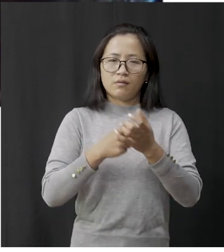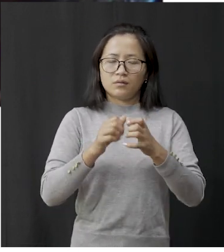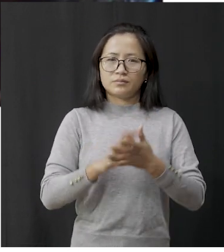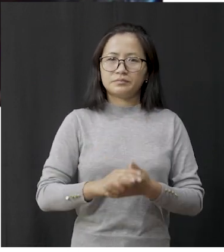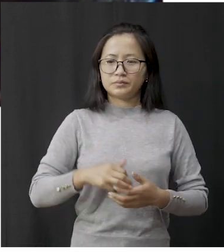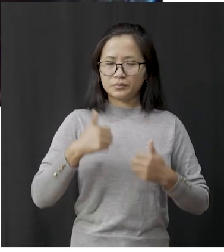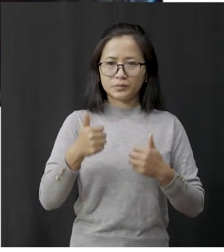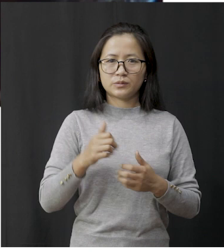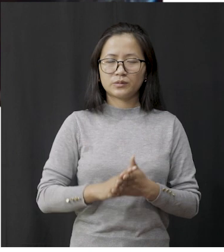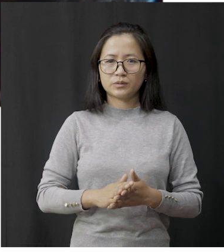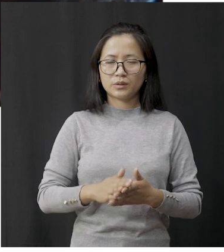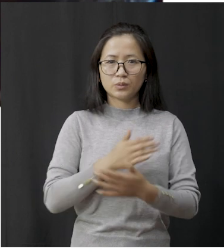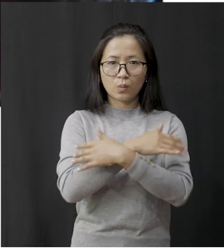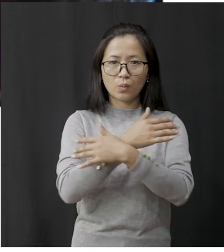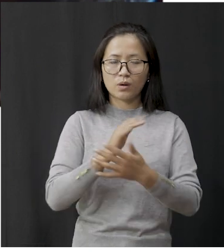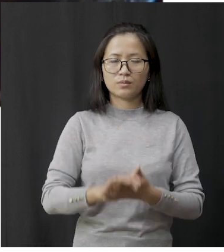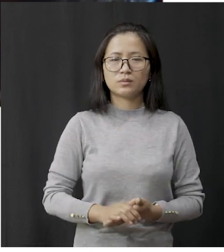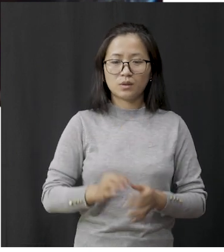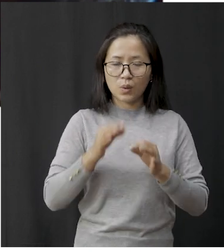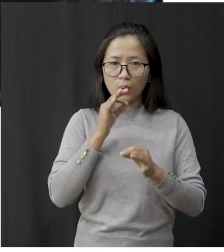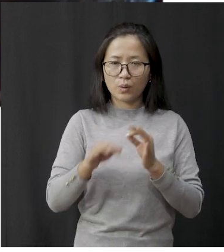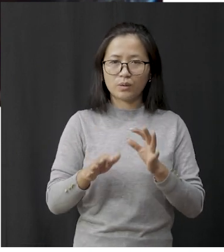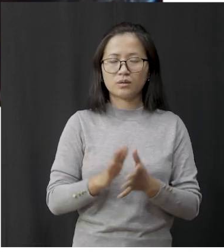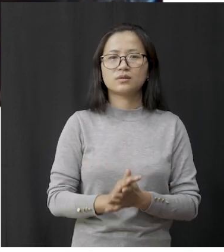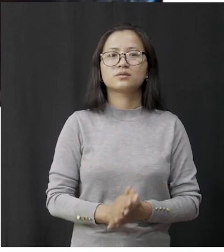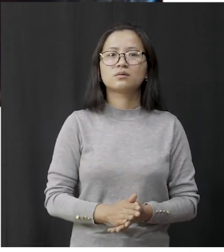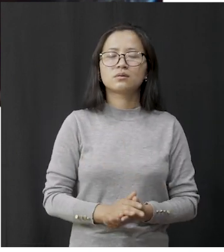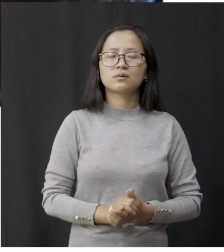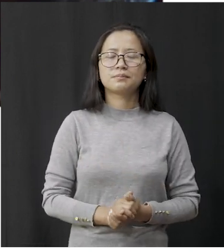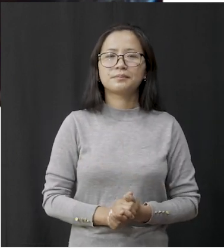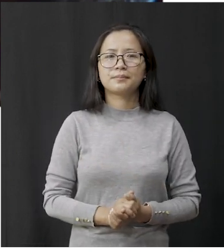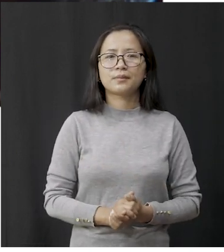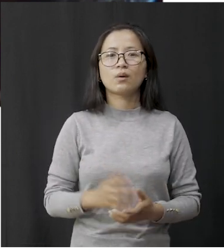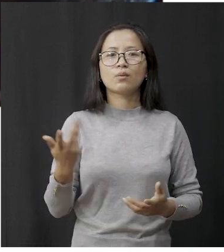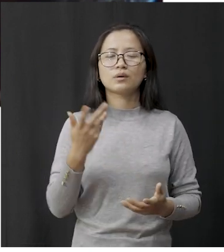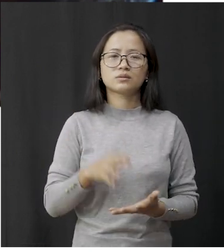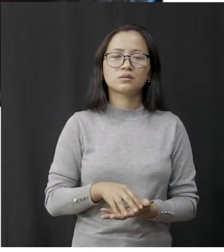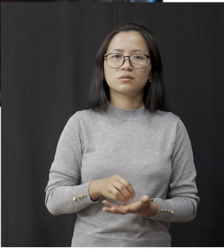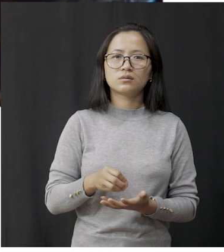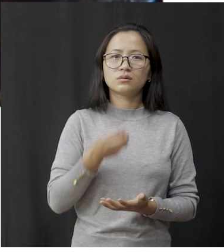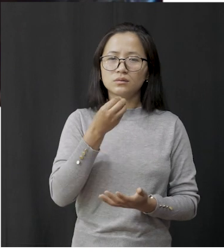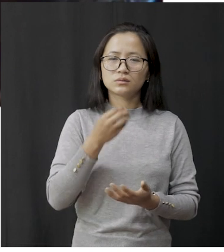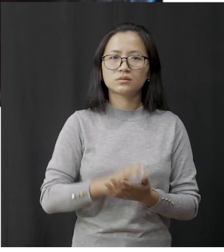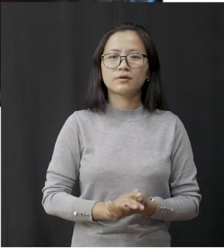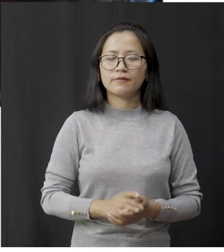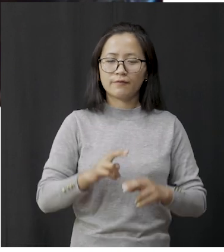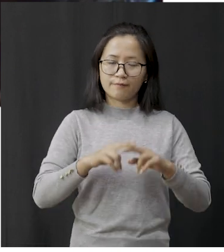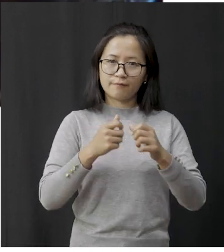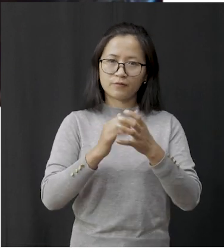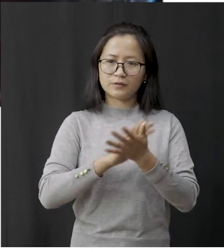which is warm and hot. Okay, so students, why we should eat only hot and